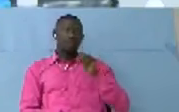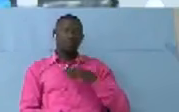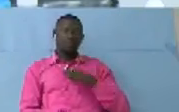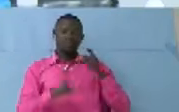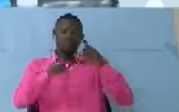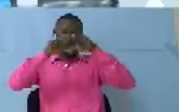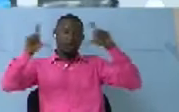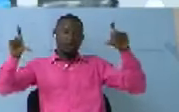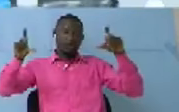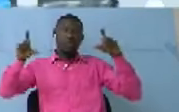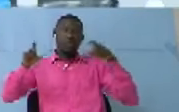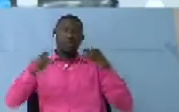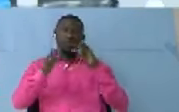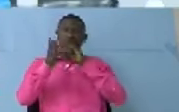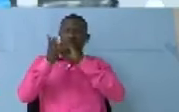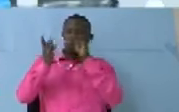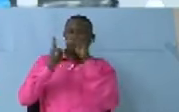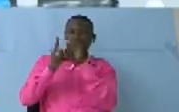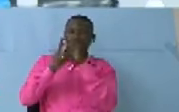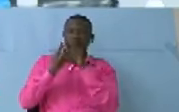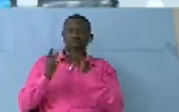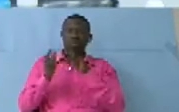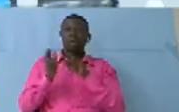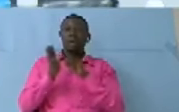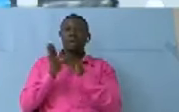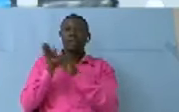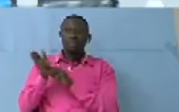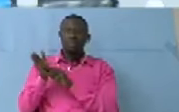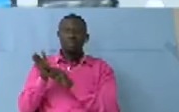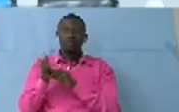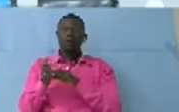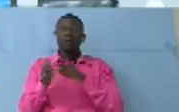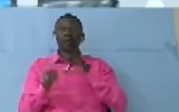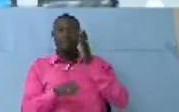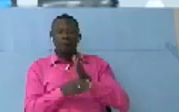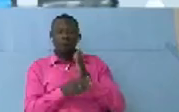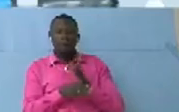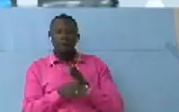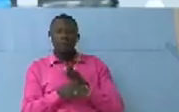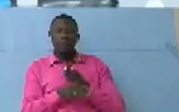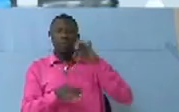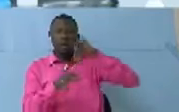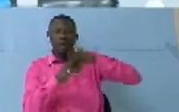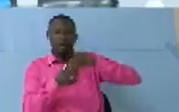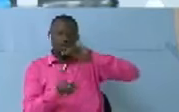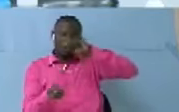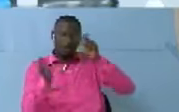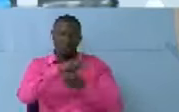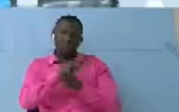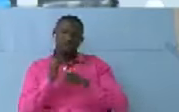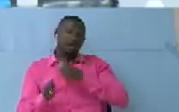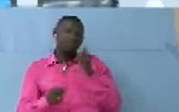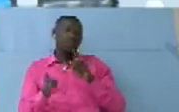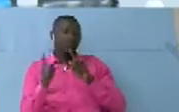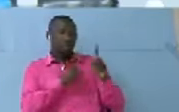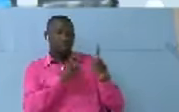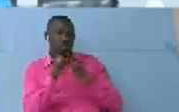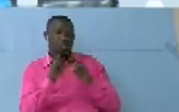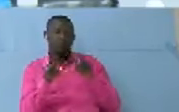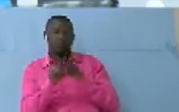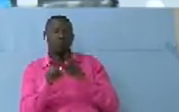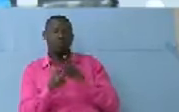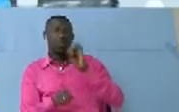the inscriptions, we need a proper electoral reform and dialogue with the IEC. Ikona karang. They told me to read it.